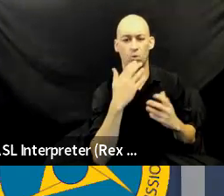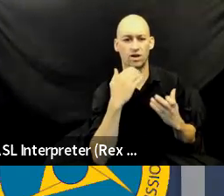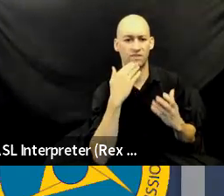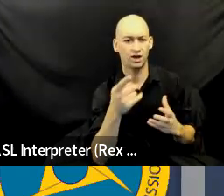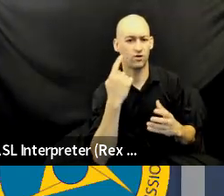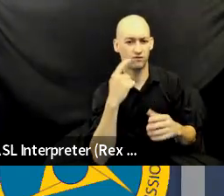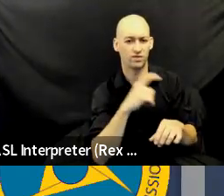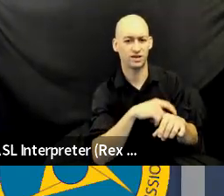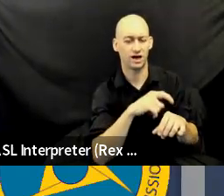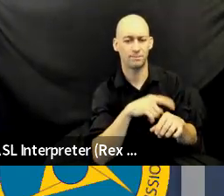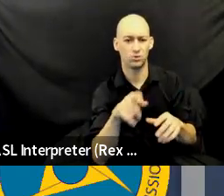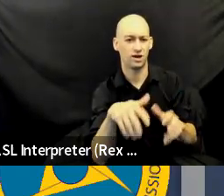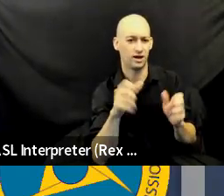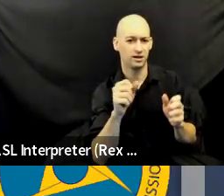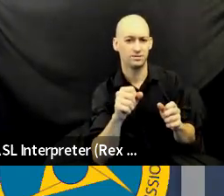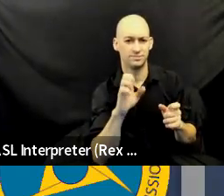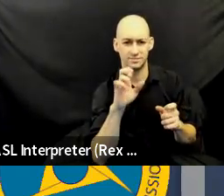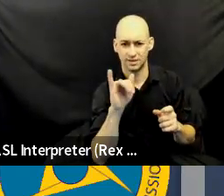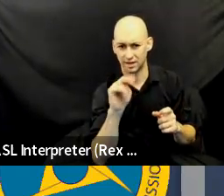taken to come out here and stay in the Empire, and